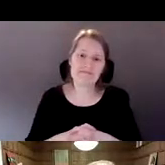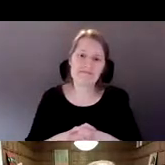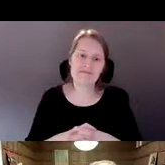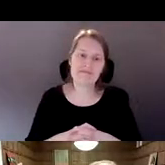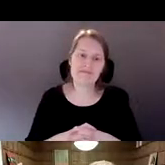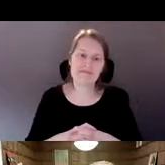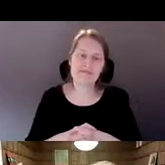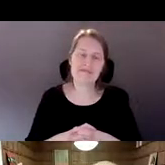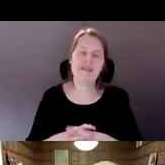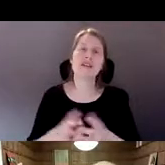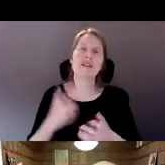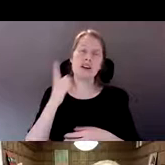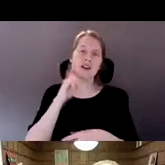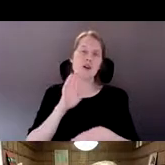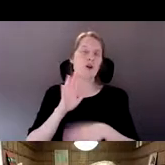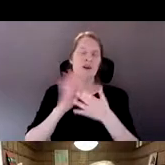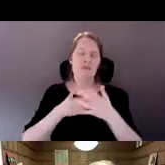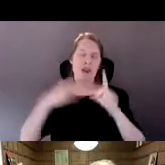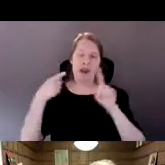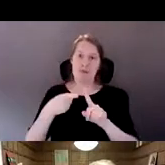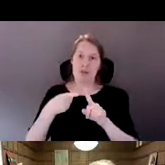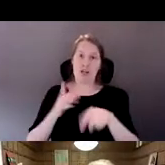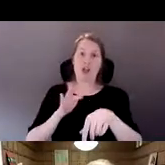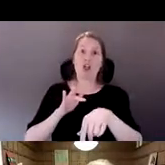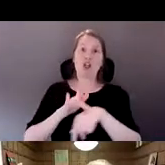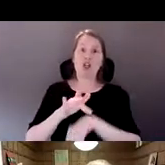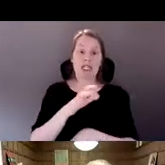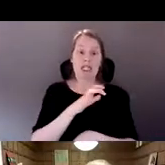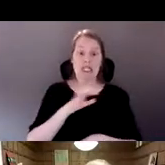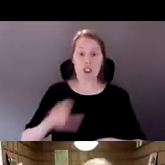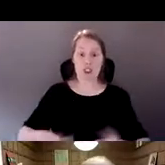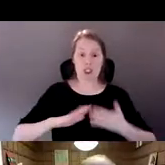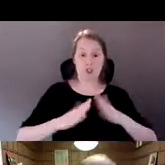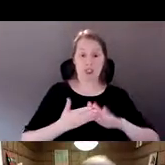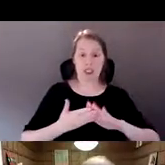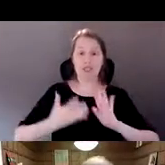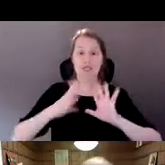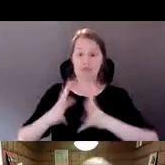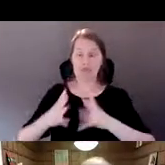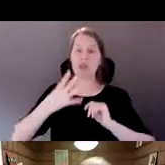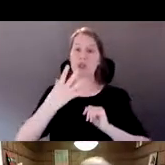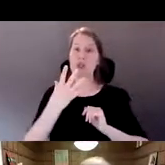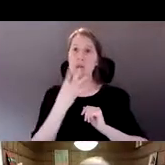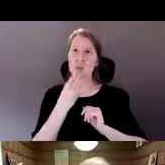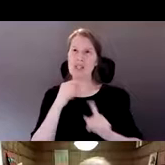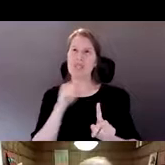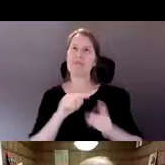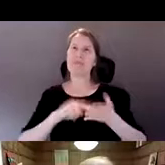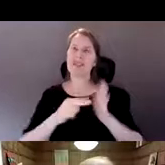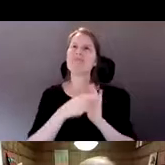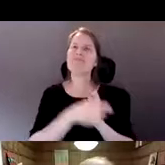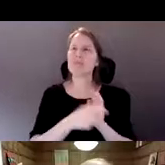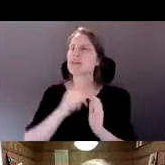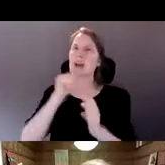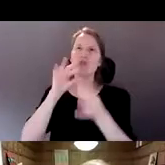Christians, here's my basic point. Judaism and Judaizing came to mean a mistaken way of relating to the